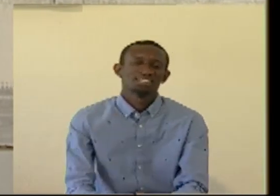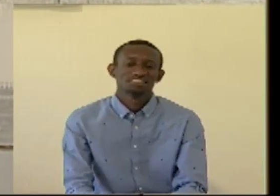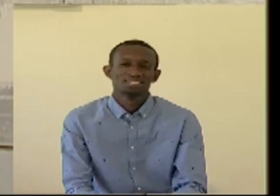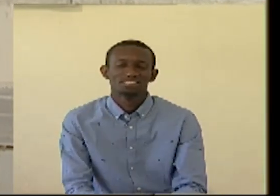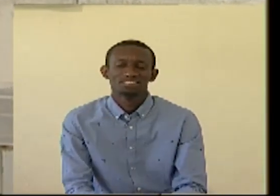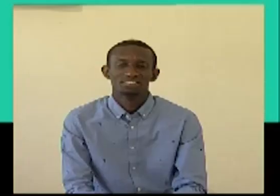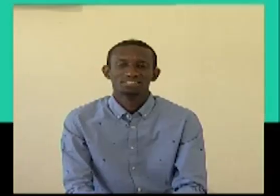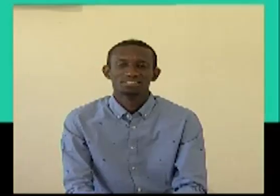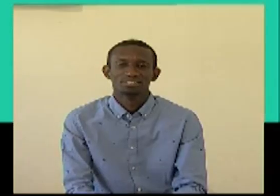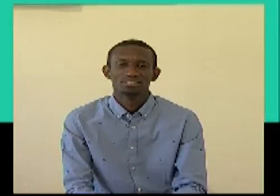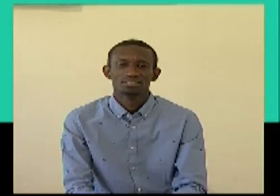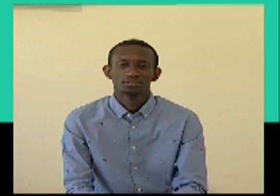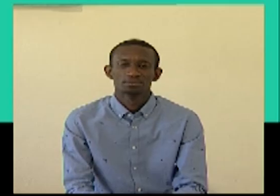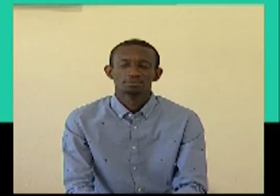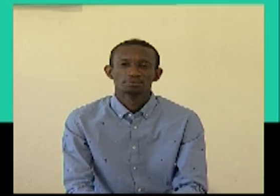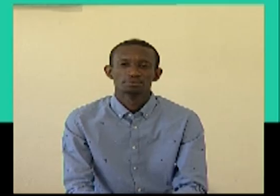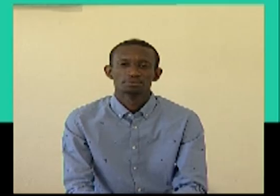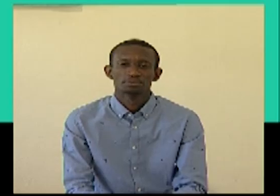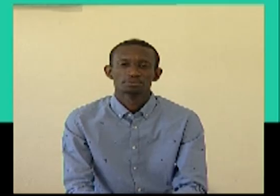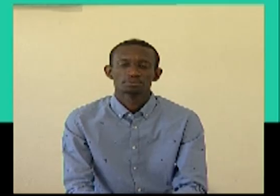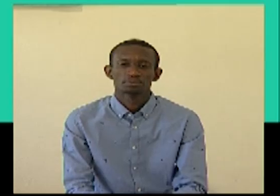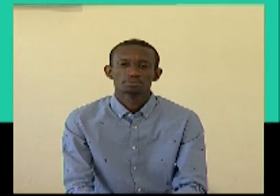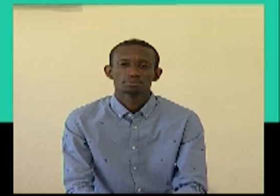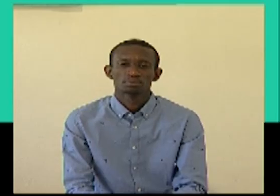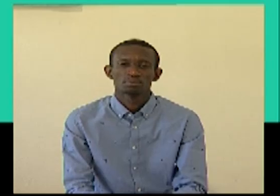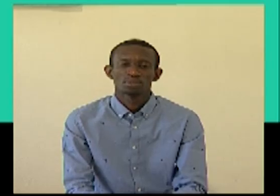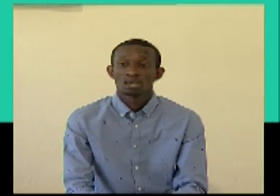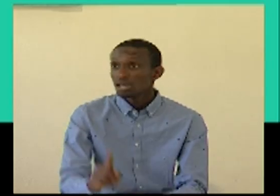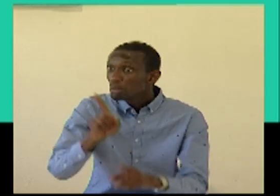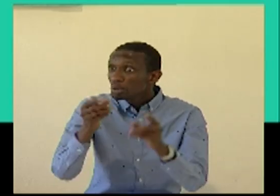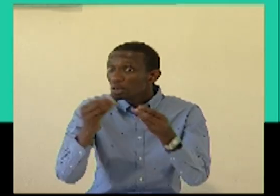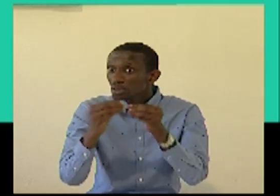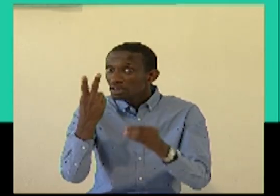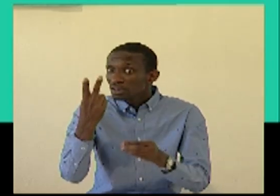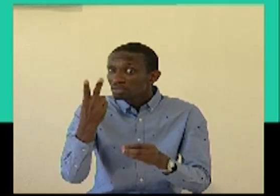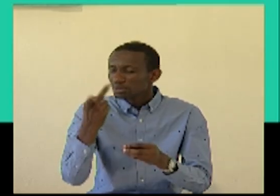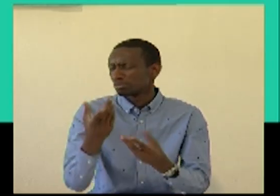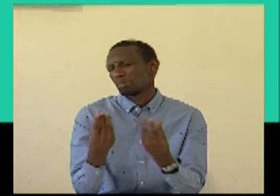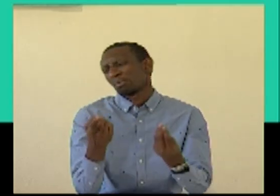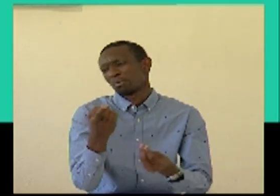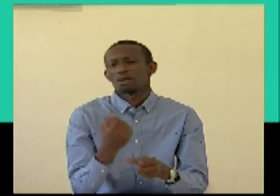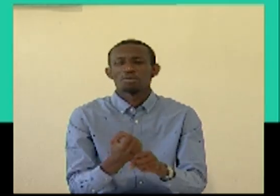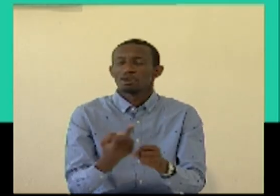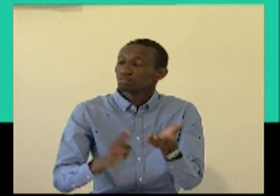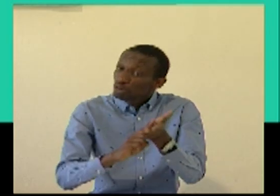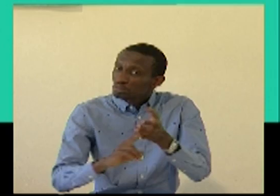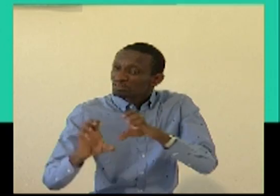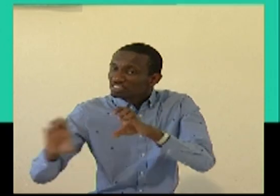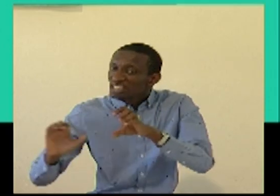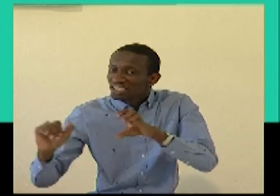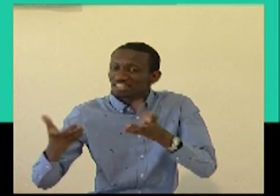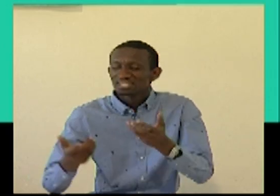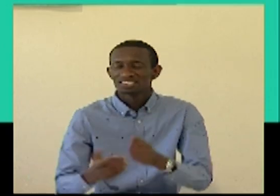And for the second, it is very simple. You will apply the formula and